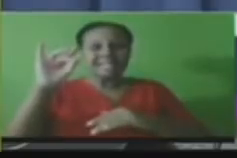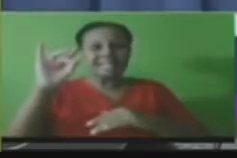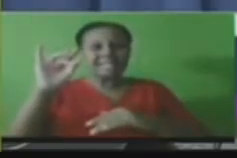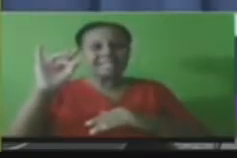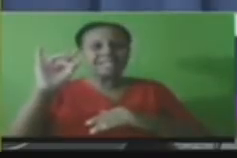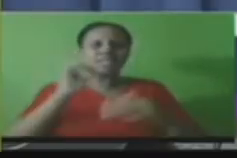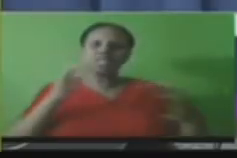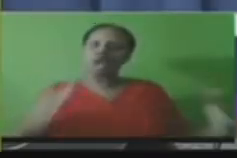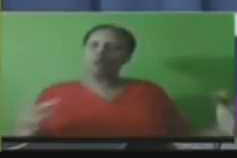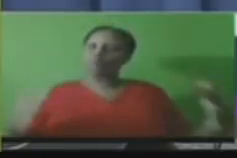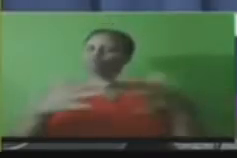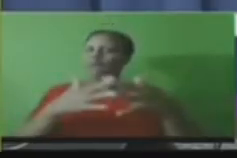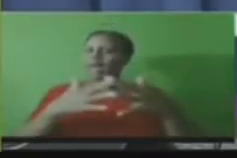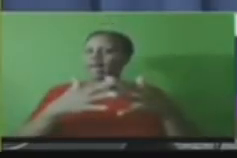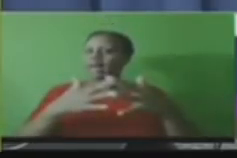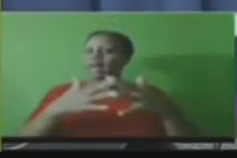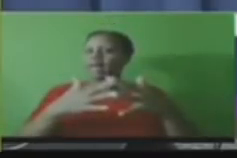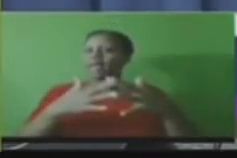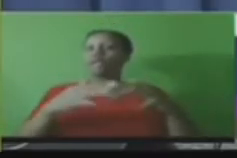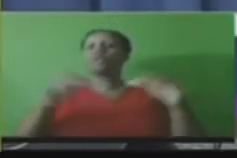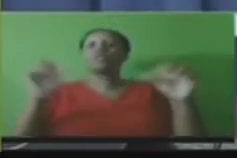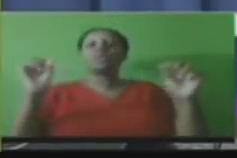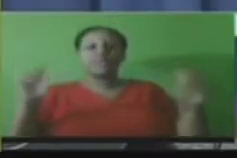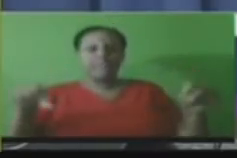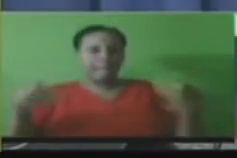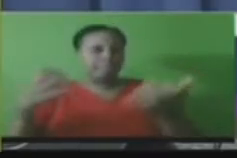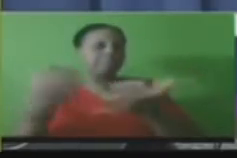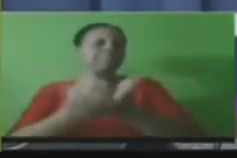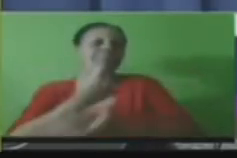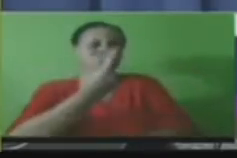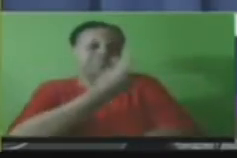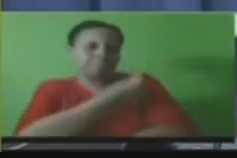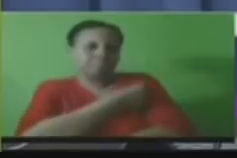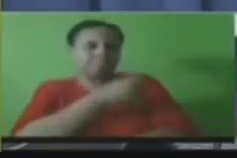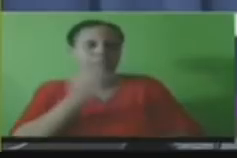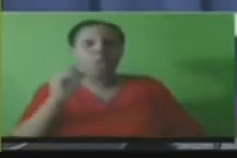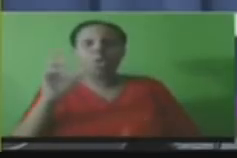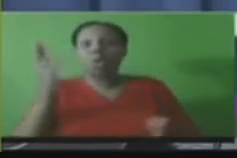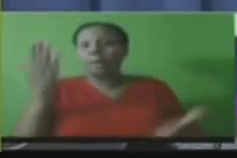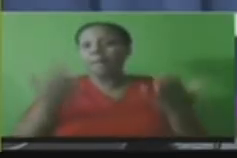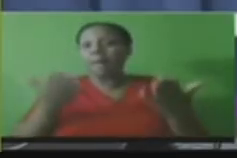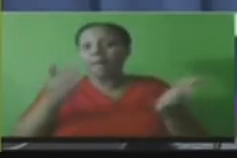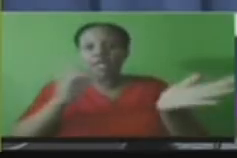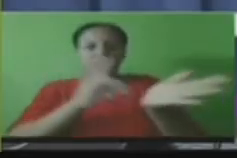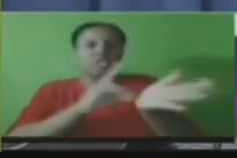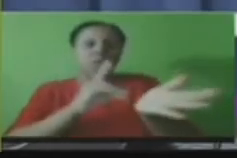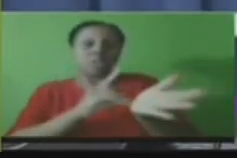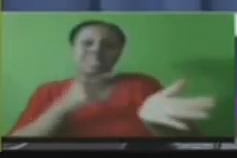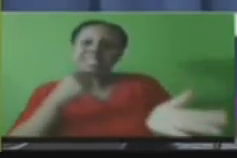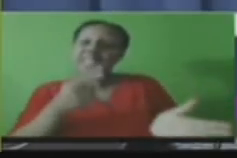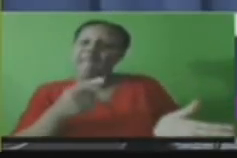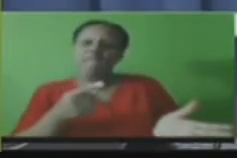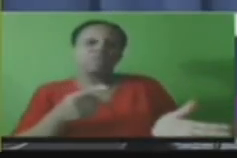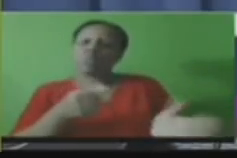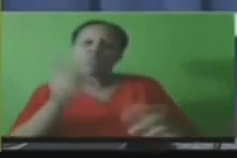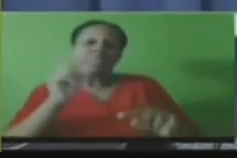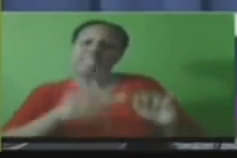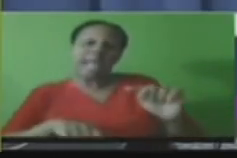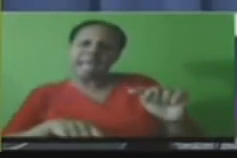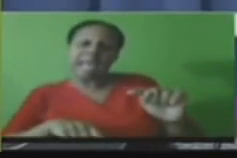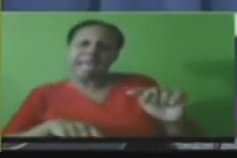the vaccine. So reach, accessibility, convenience, 109 health